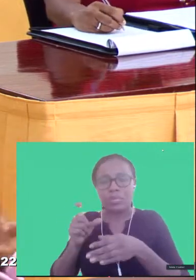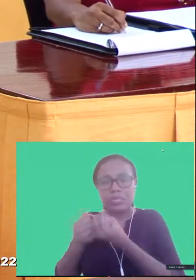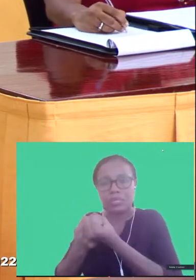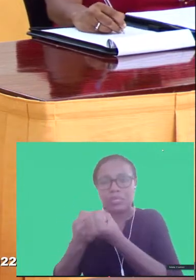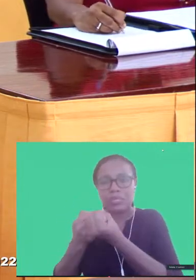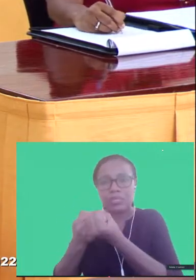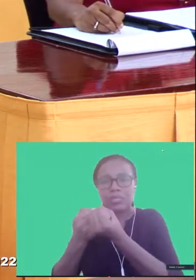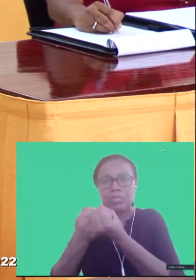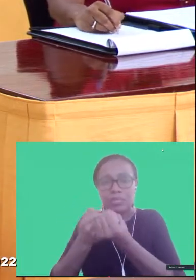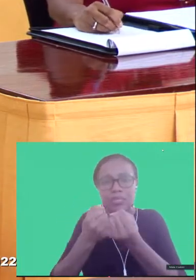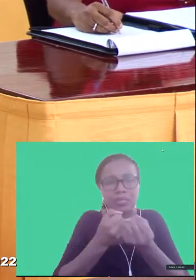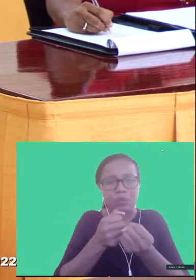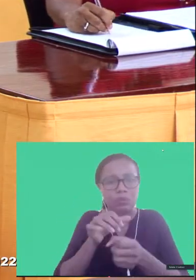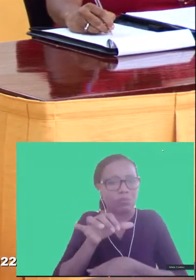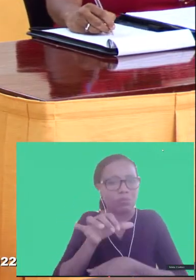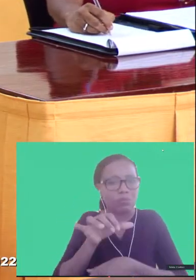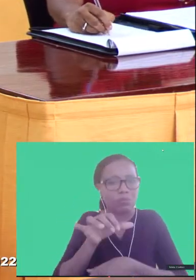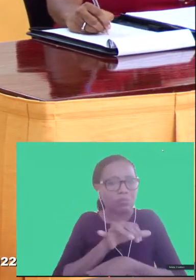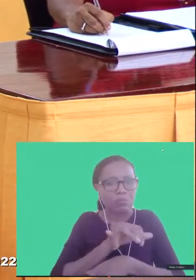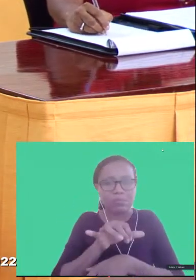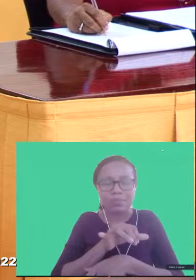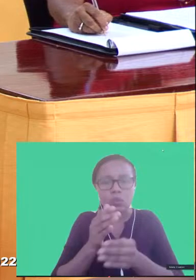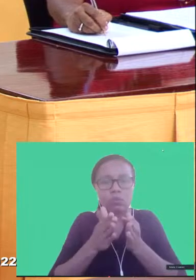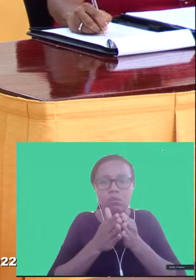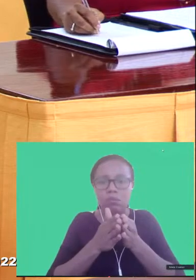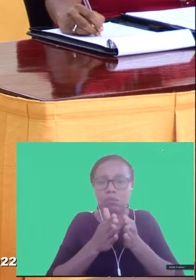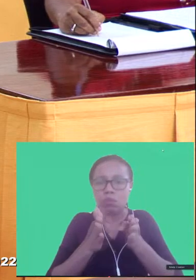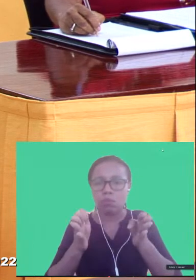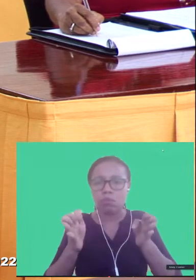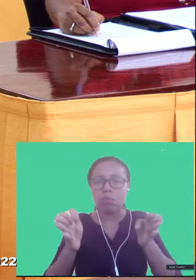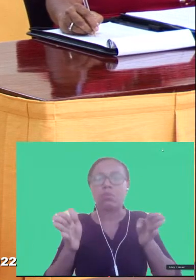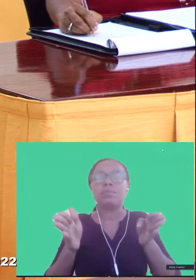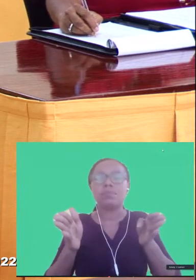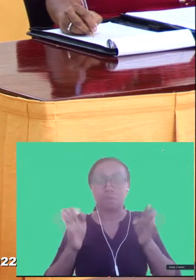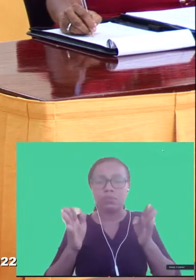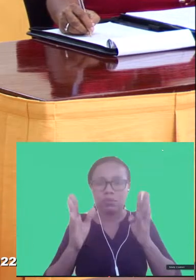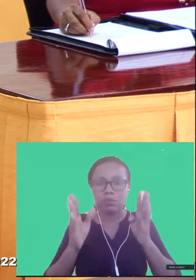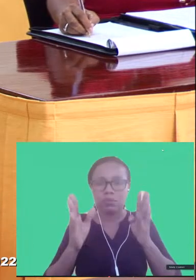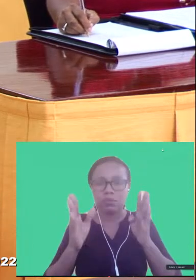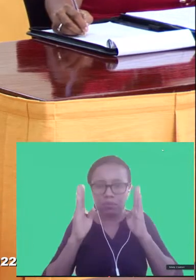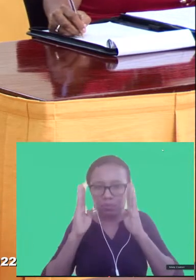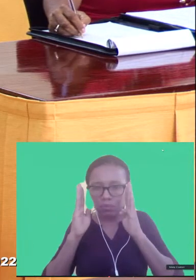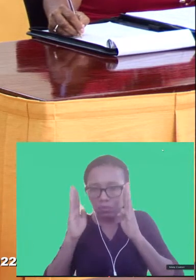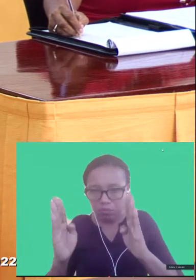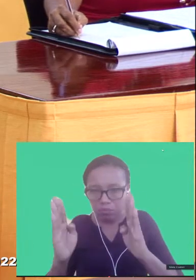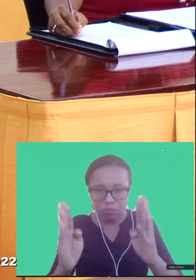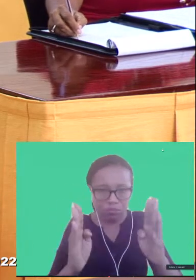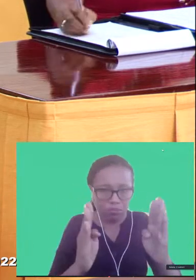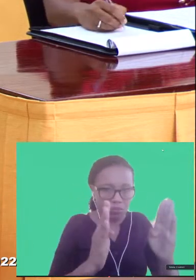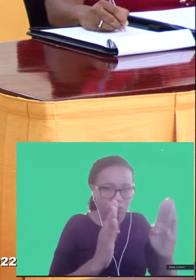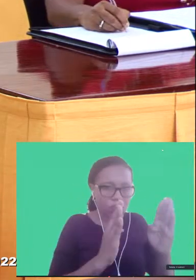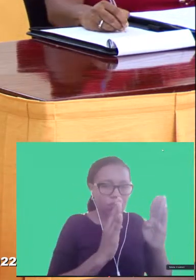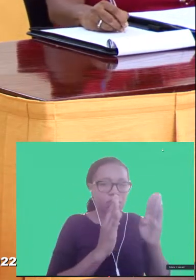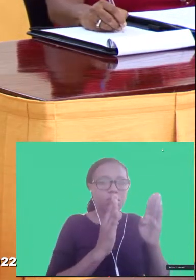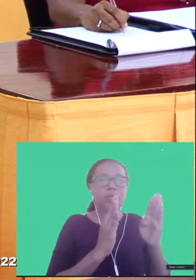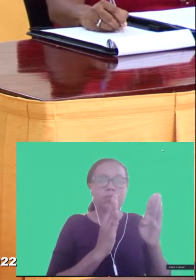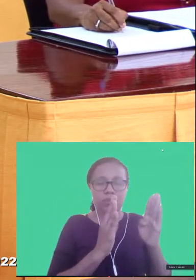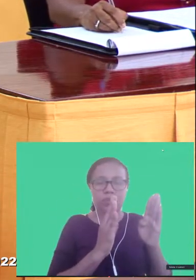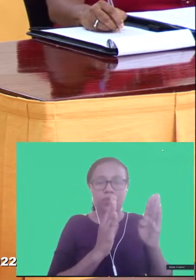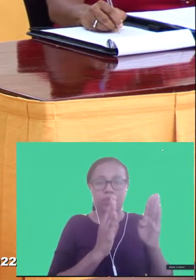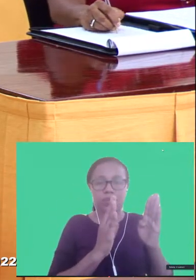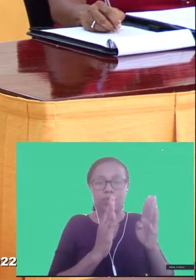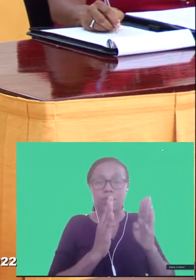The honourable member for St. Michael South and Minister of Maritime Affairs and Blue